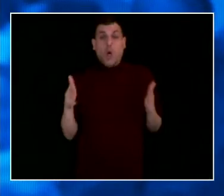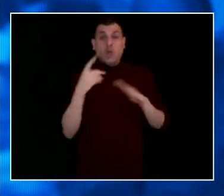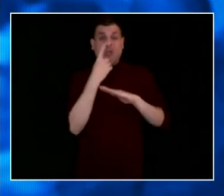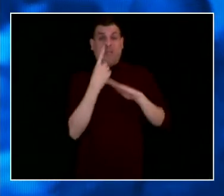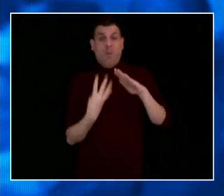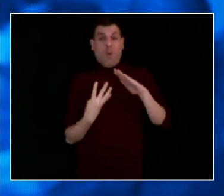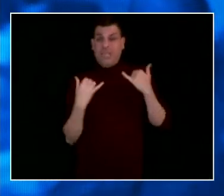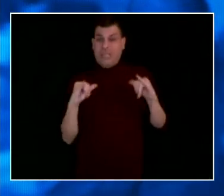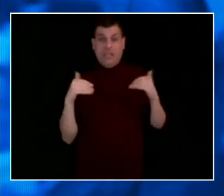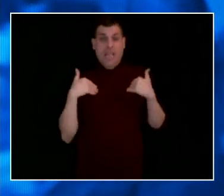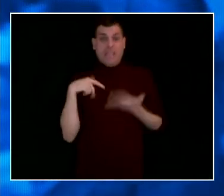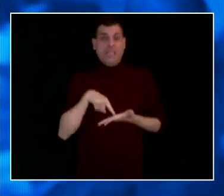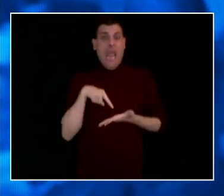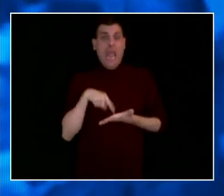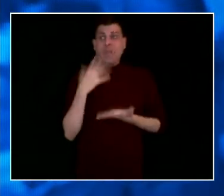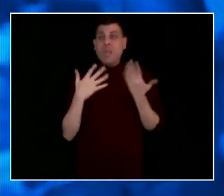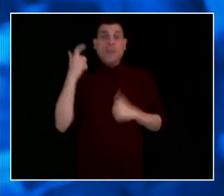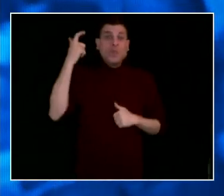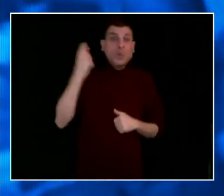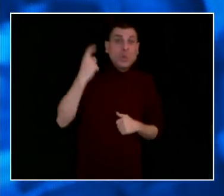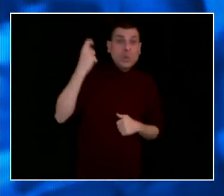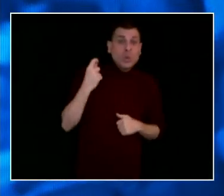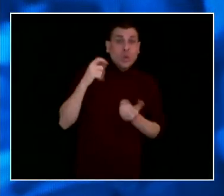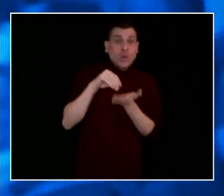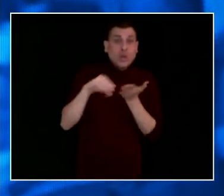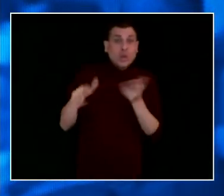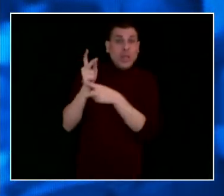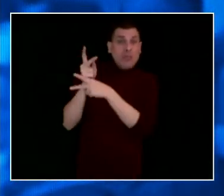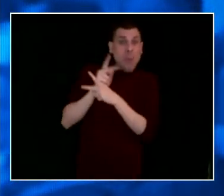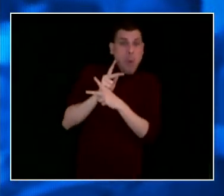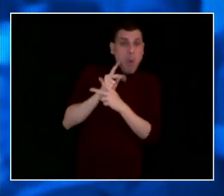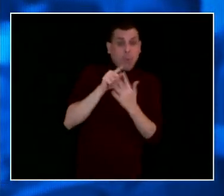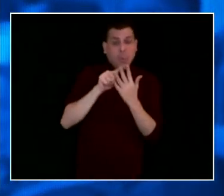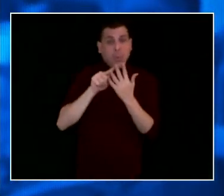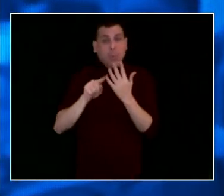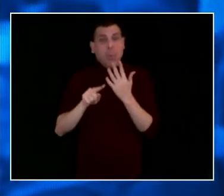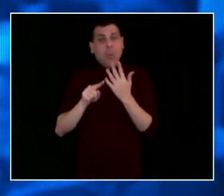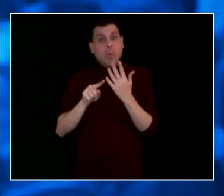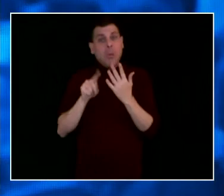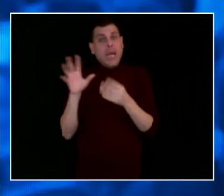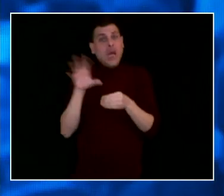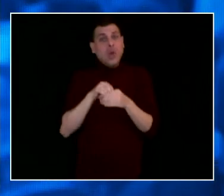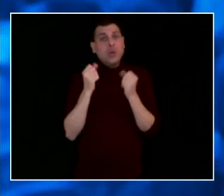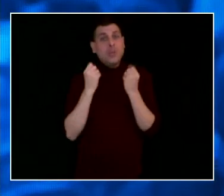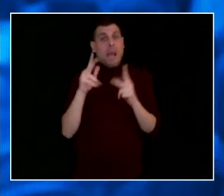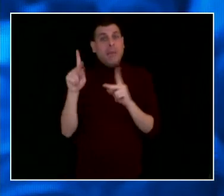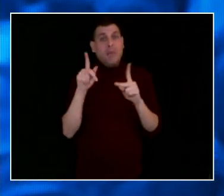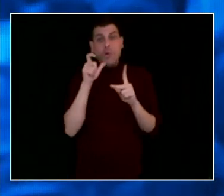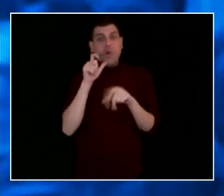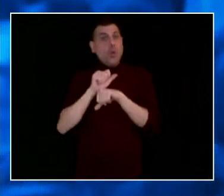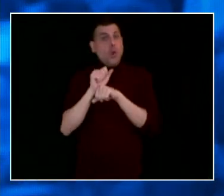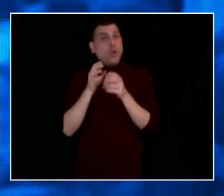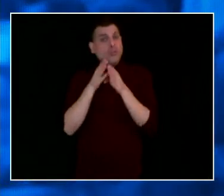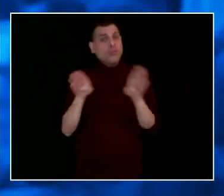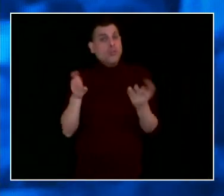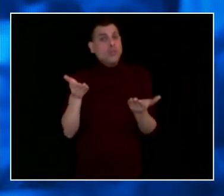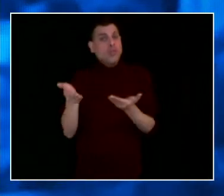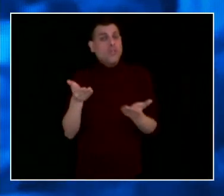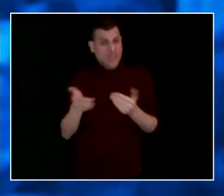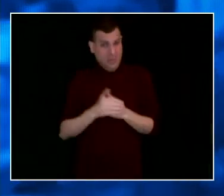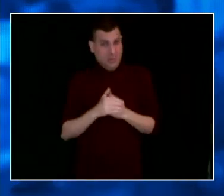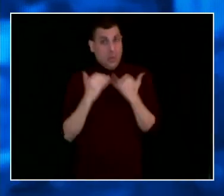debt, including many of our public servants. That is why we are launching a new program to help public